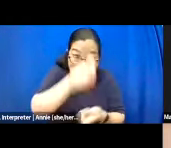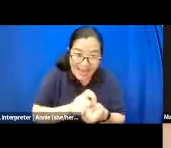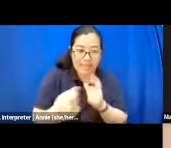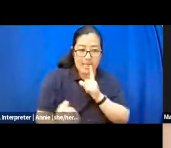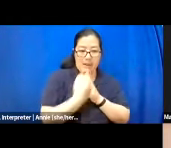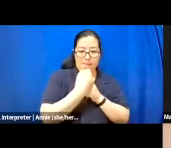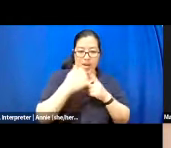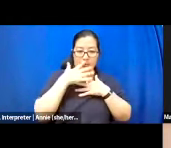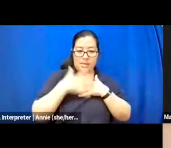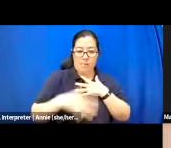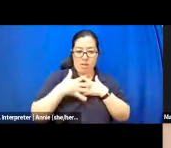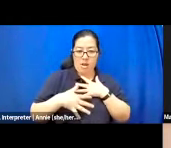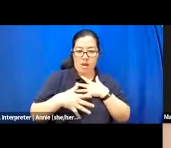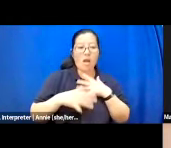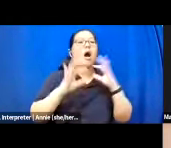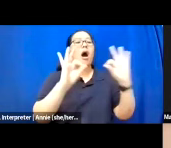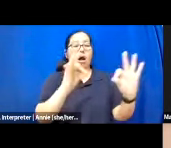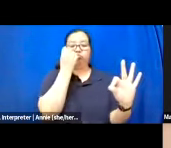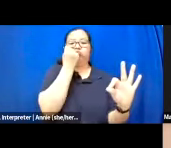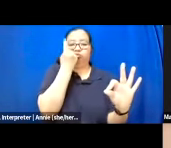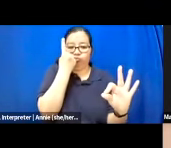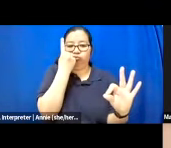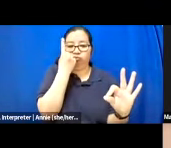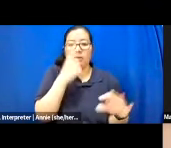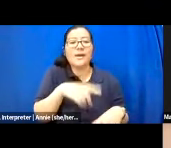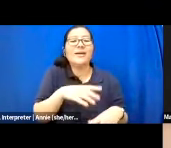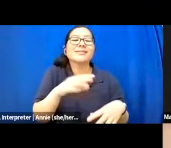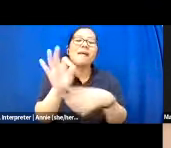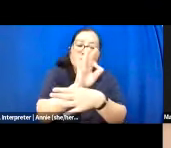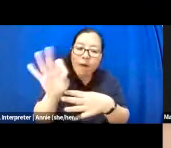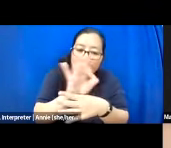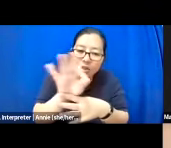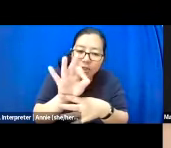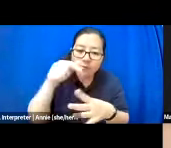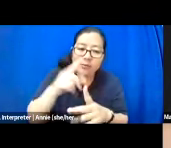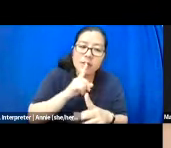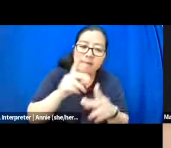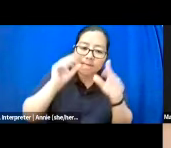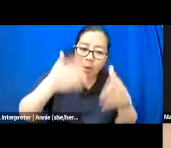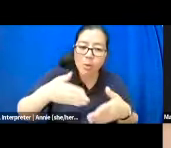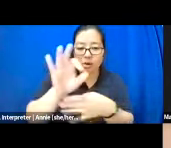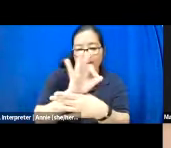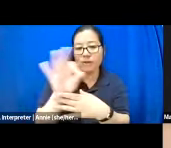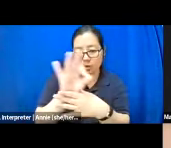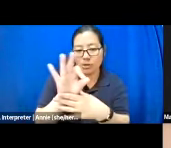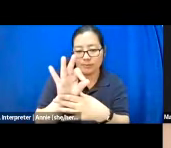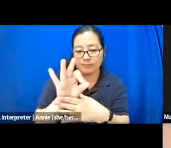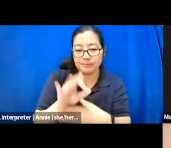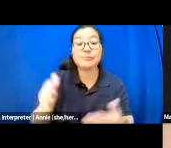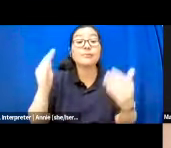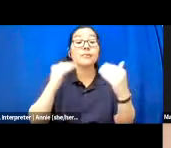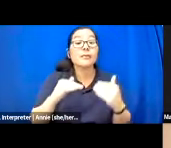the mechanism of action sort of behind it. That's what I found. Also, when we do describe